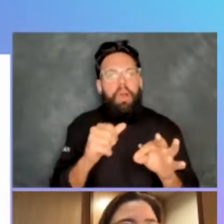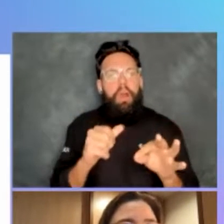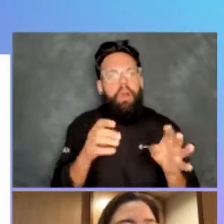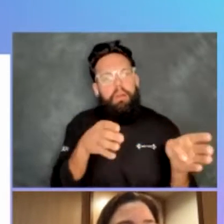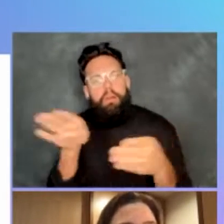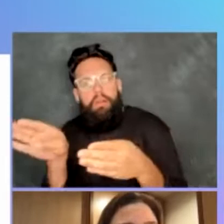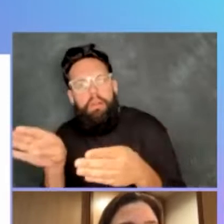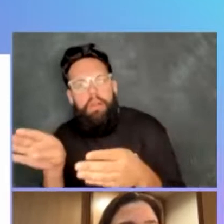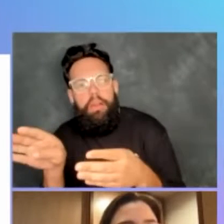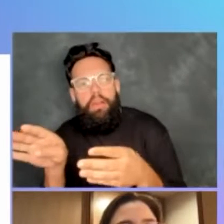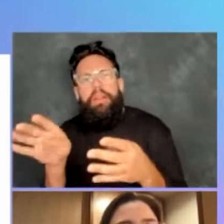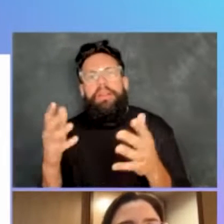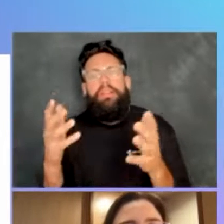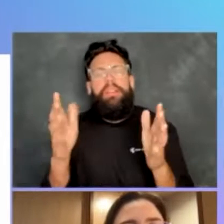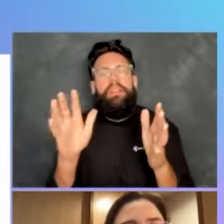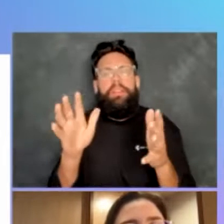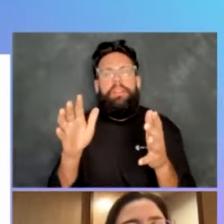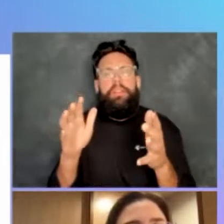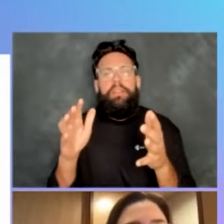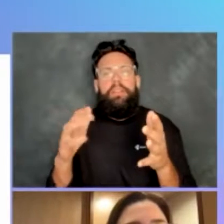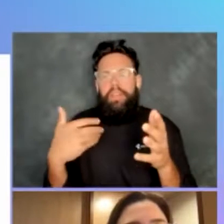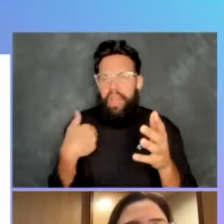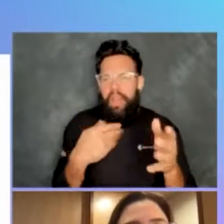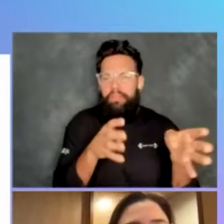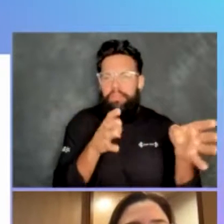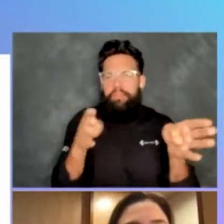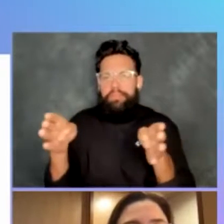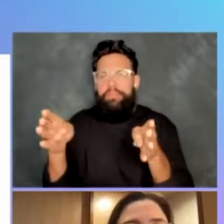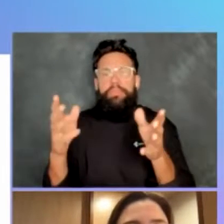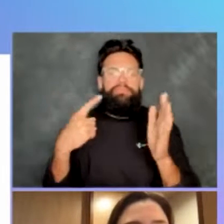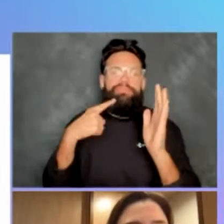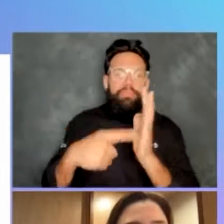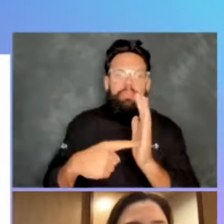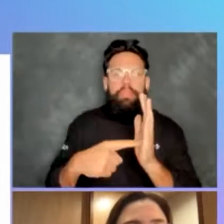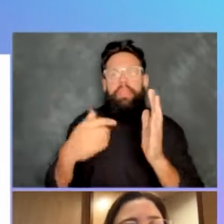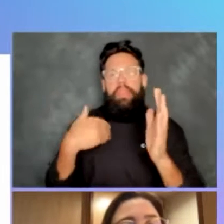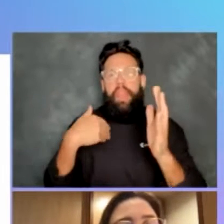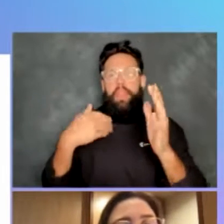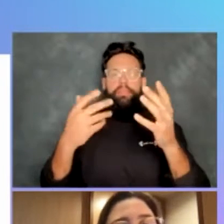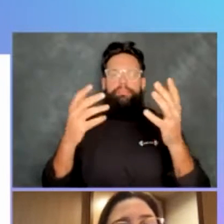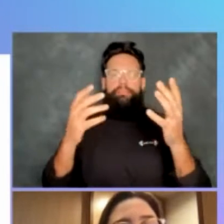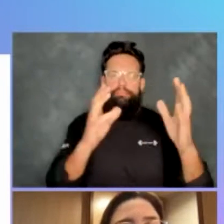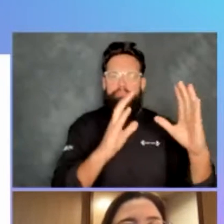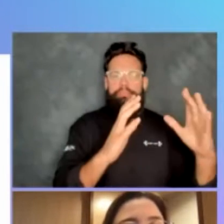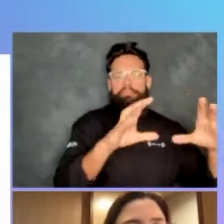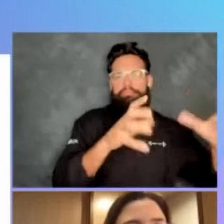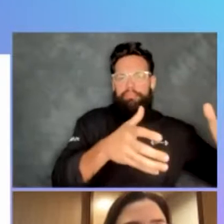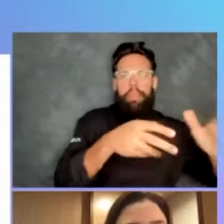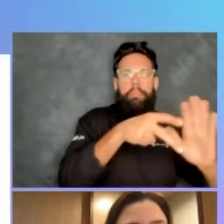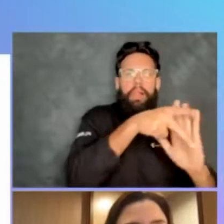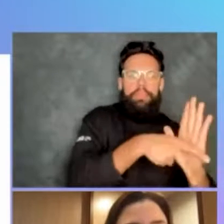is pointing down, and that's labeled policies, risks, and OKRs. And these are